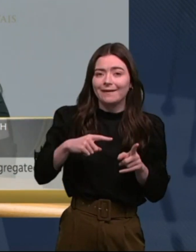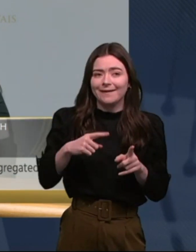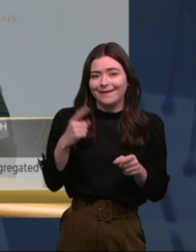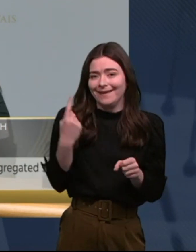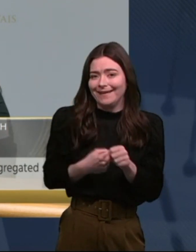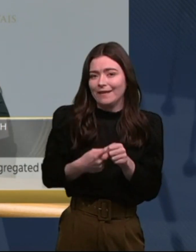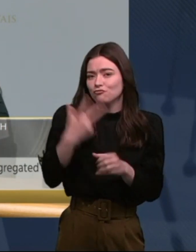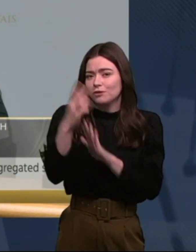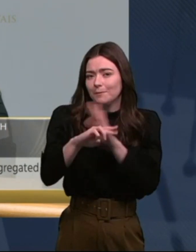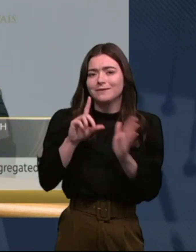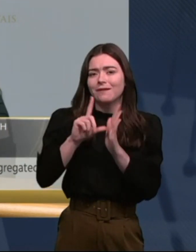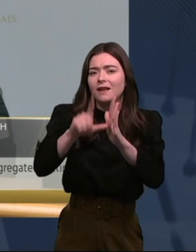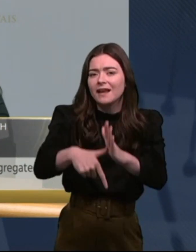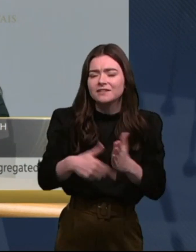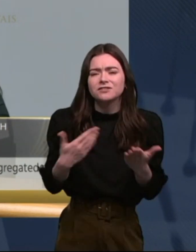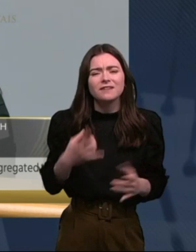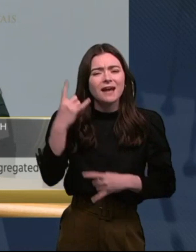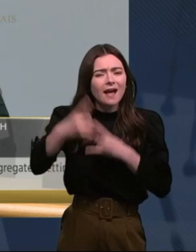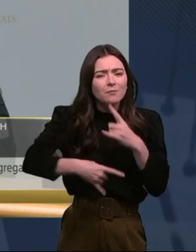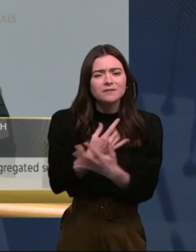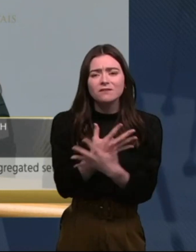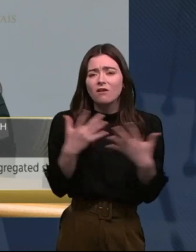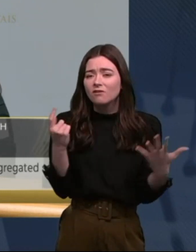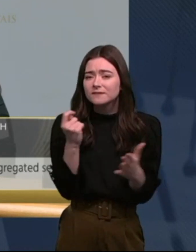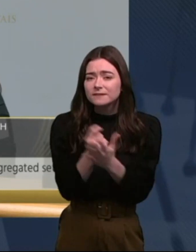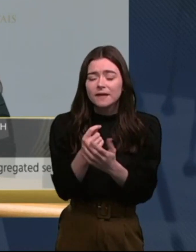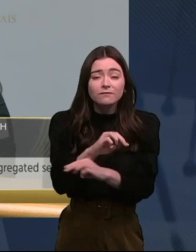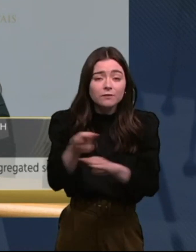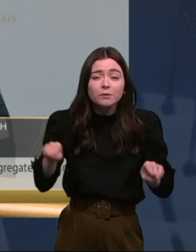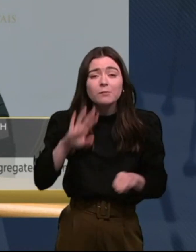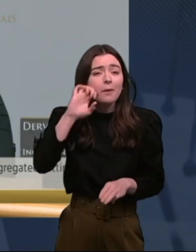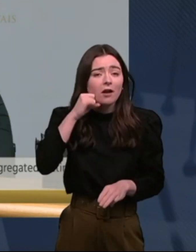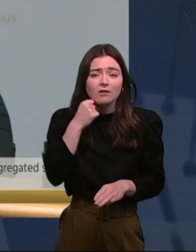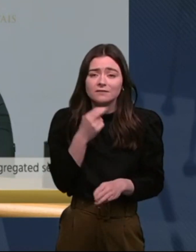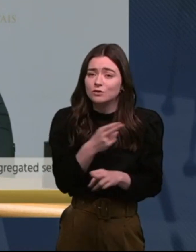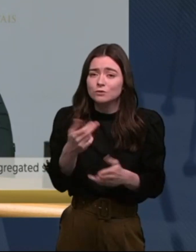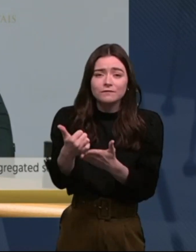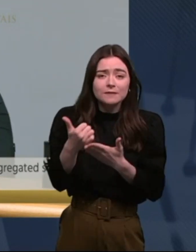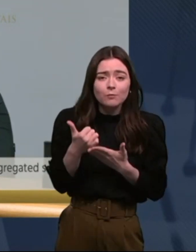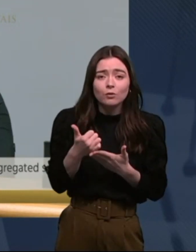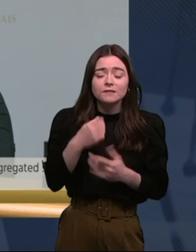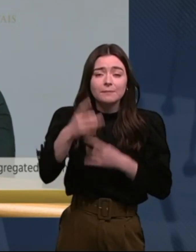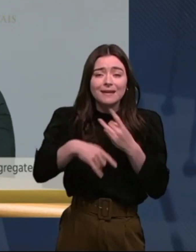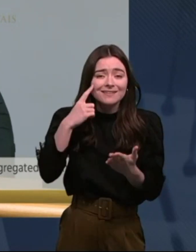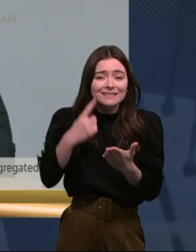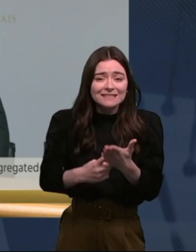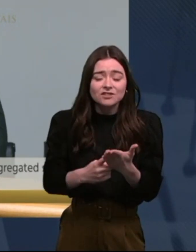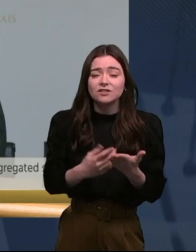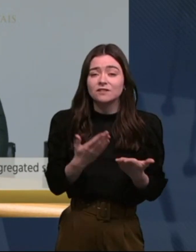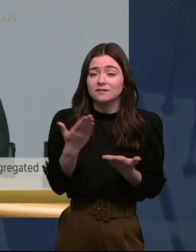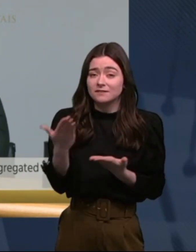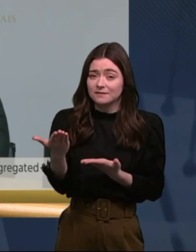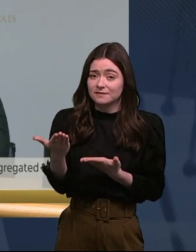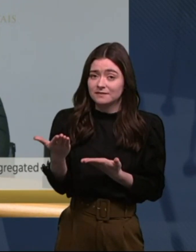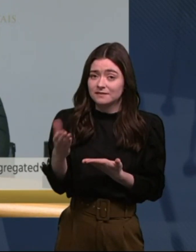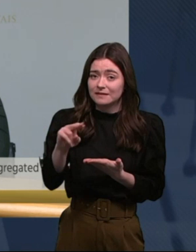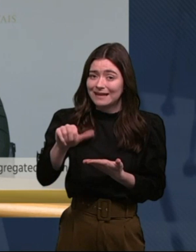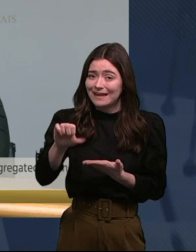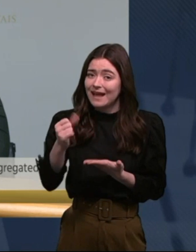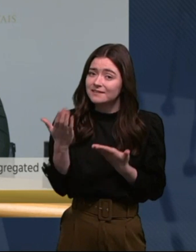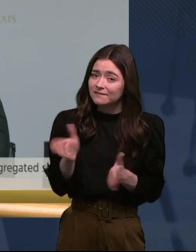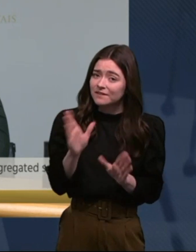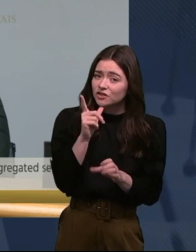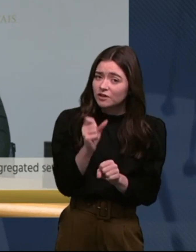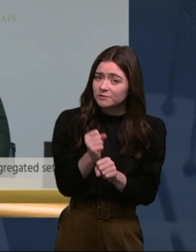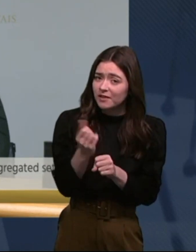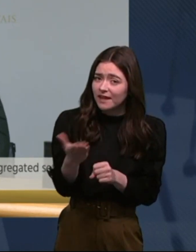3 months' time again. And that happens all the time for people because they don't have the support around making decisions. Susie and Joanne have spoken about that